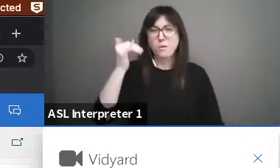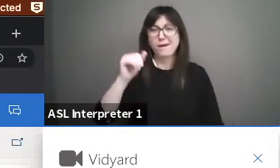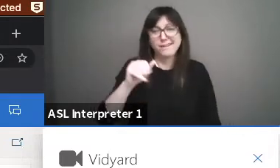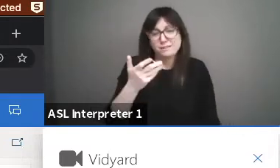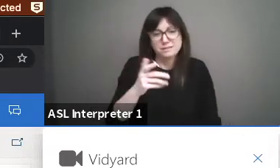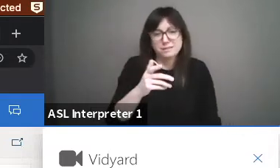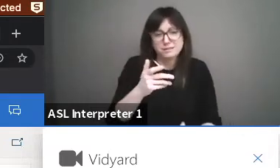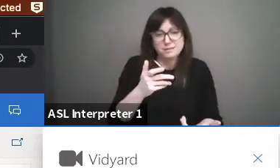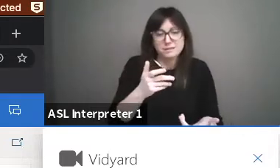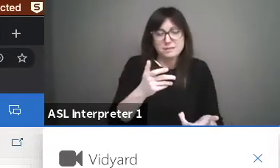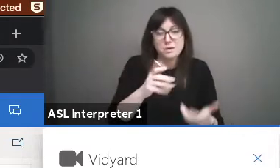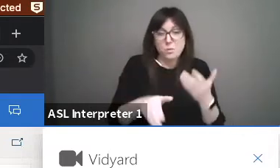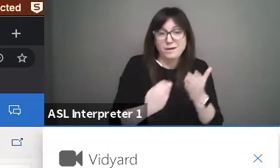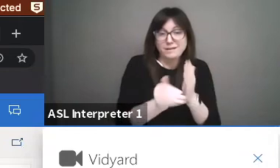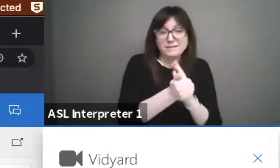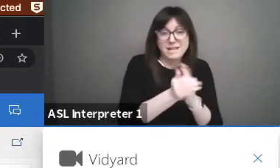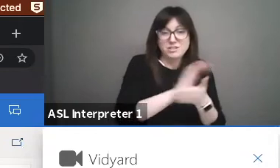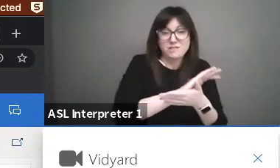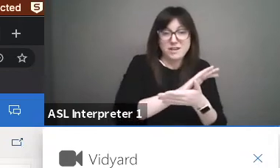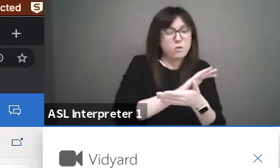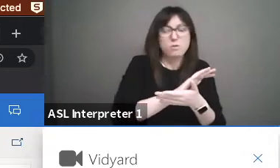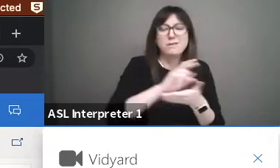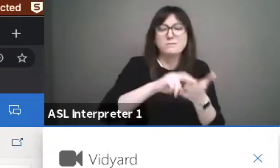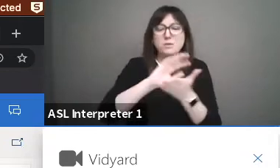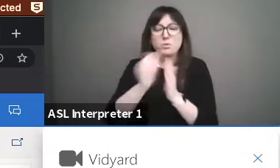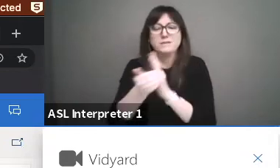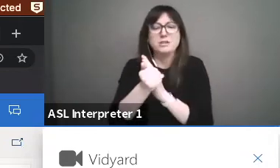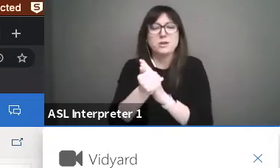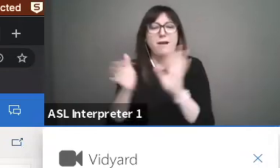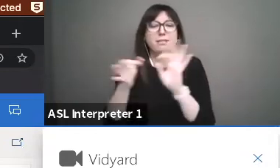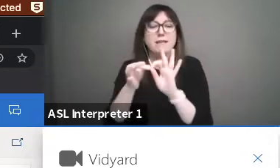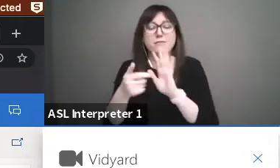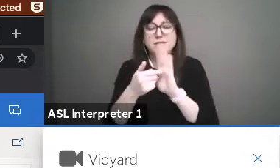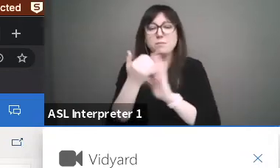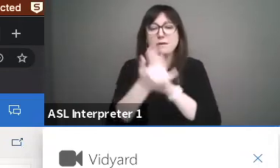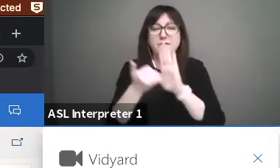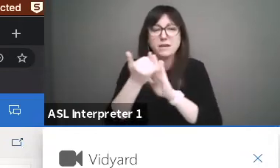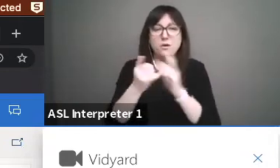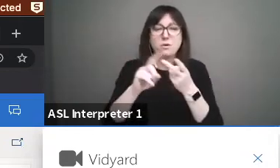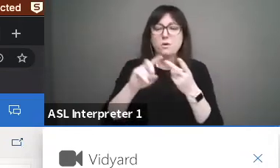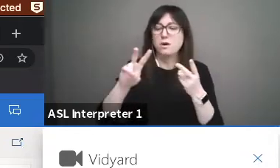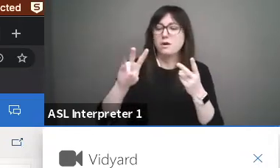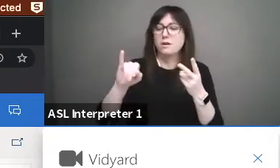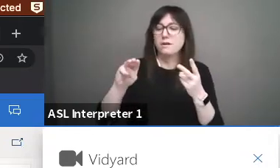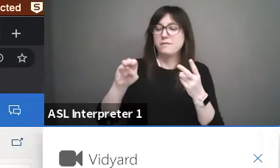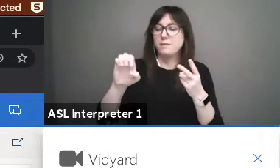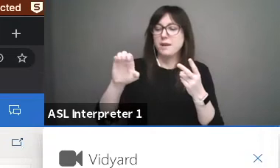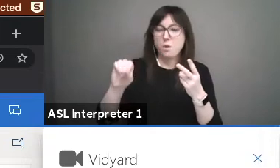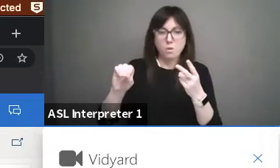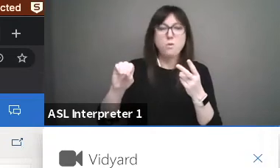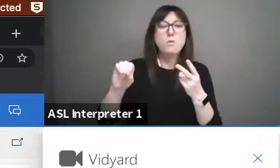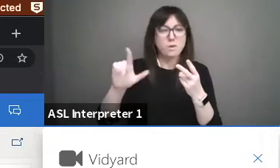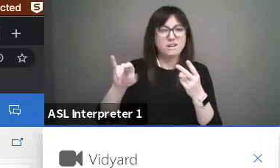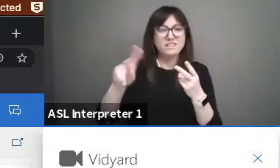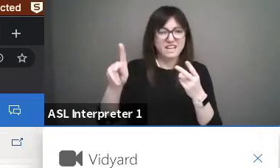email, what we're attaching is a clickable link. So like a YouTube link or a Vimeo link, Vidyard will allow you to